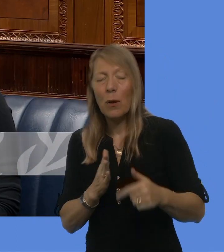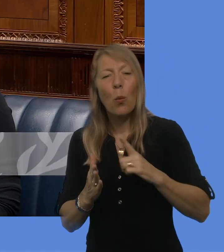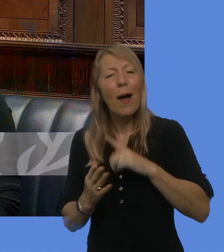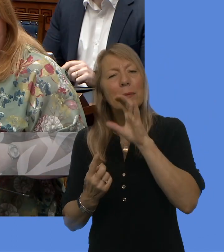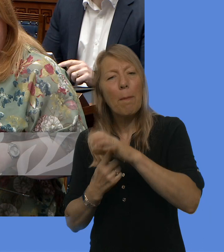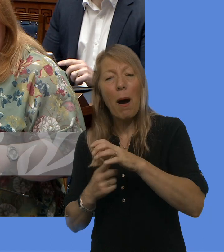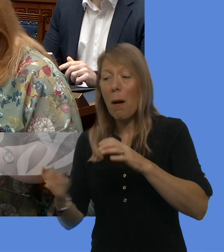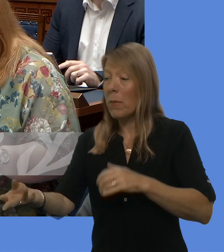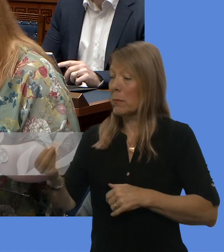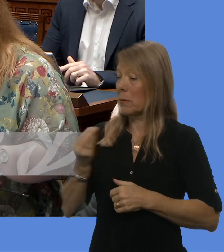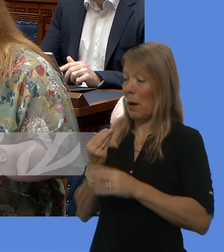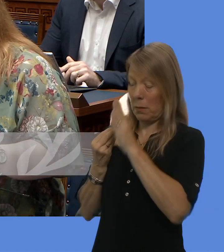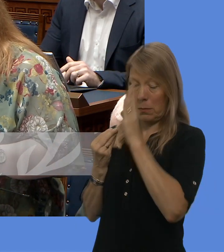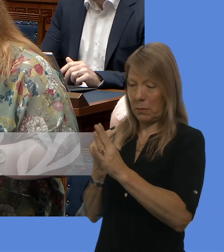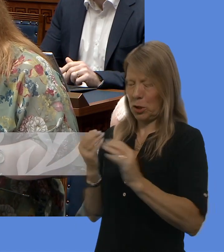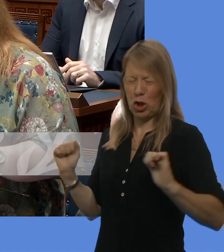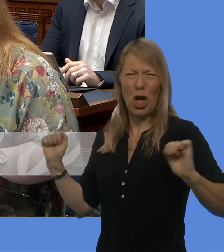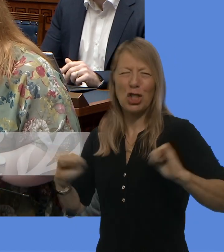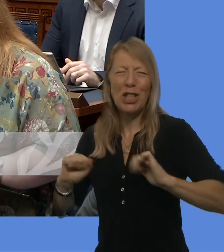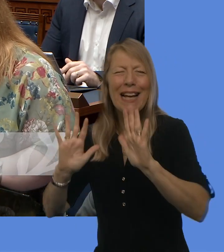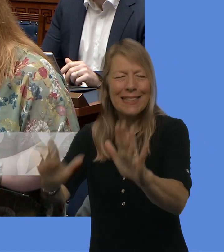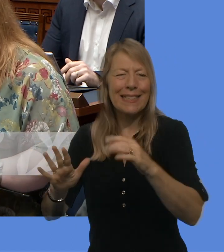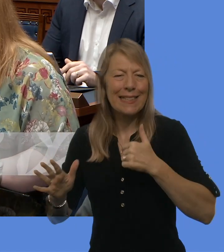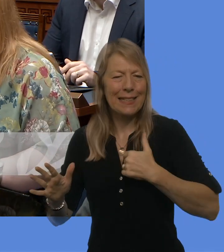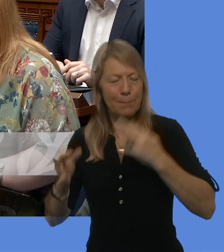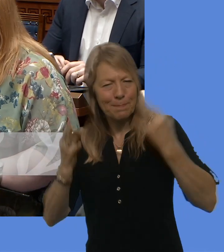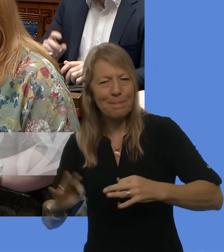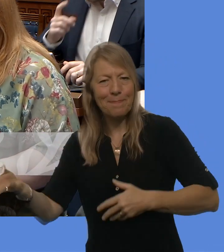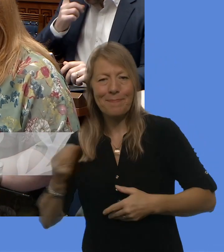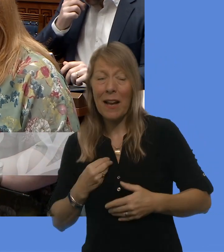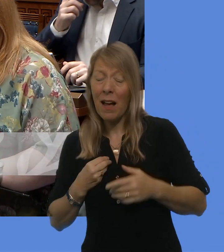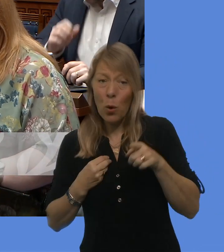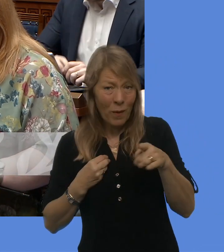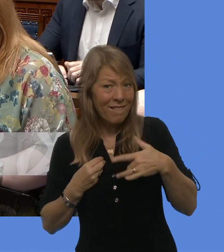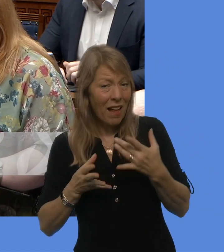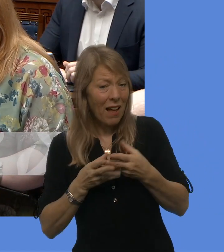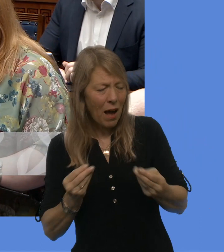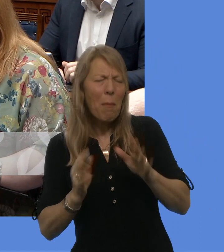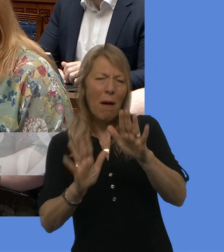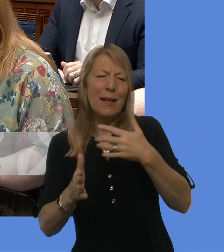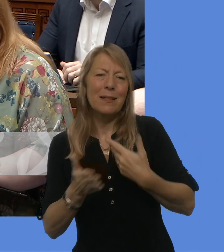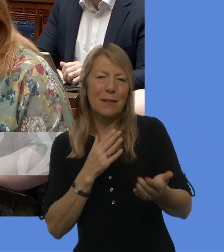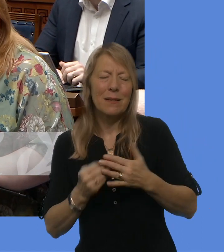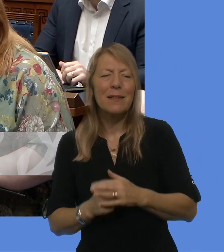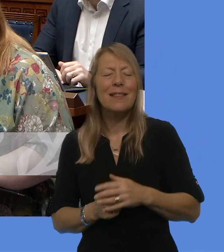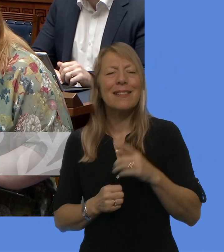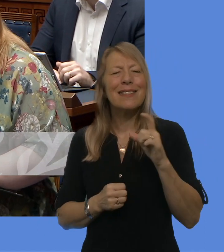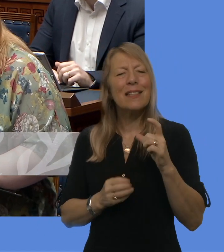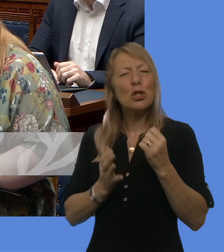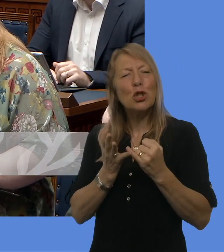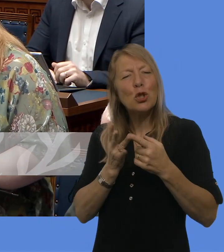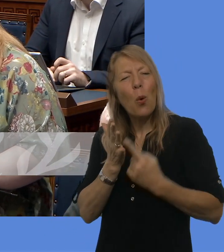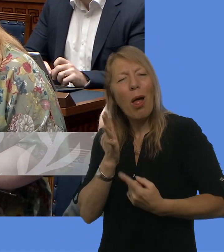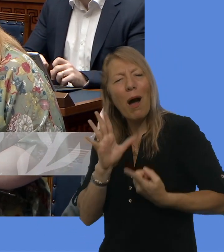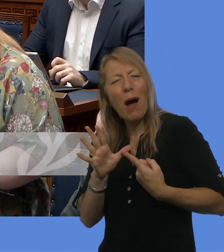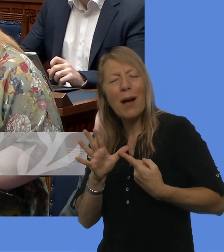but it is something that I would be keen to address if there is a gap in provision. In terms of the CSOLA, we had hoped to be able to do that this year, but we